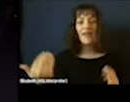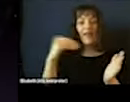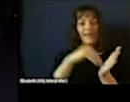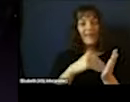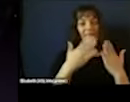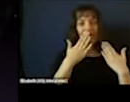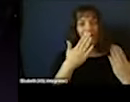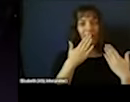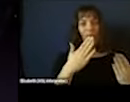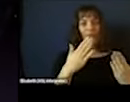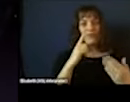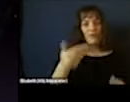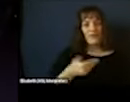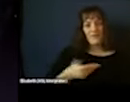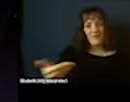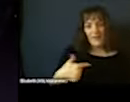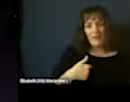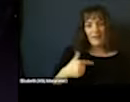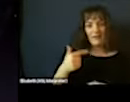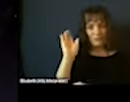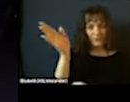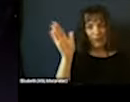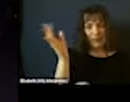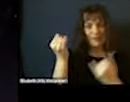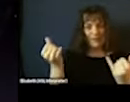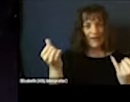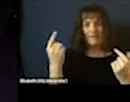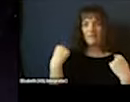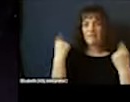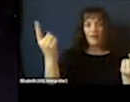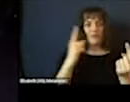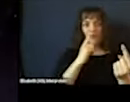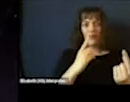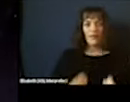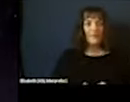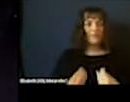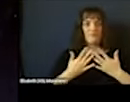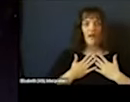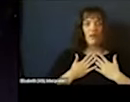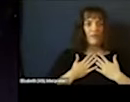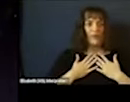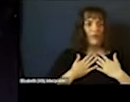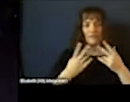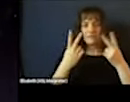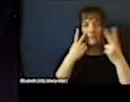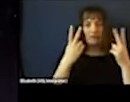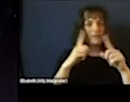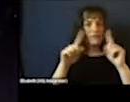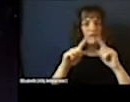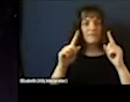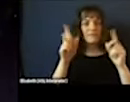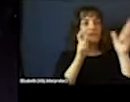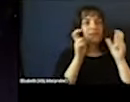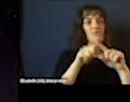for having me talk today. It's been an absolutely inspirational day just listening to all the speakers, all the questions that people have been asking. This is